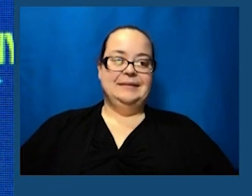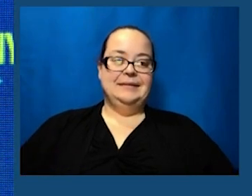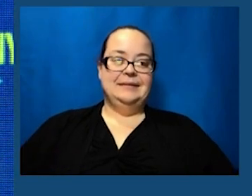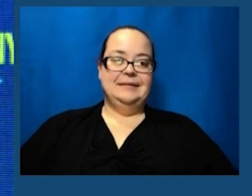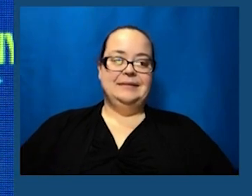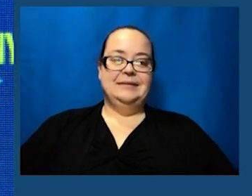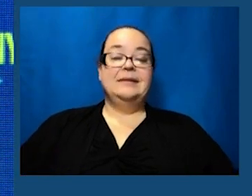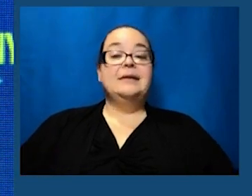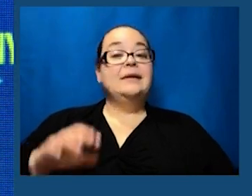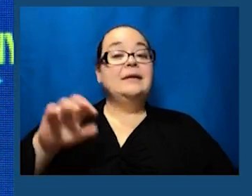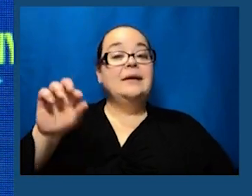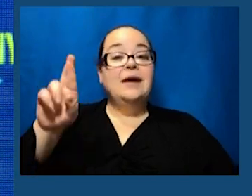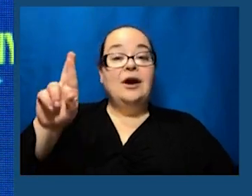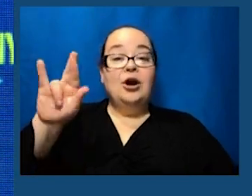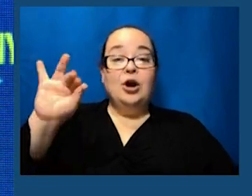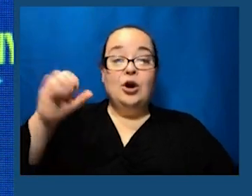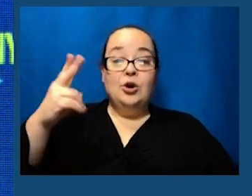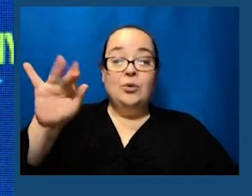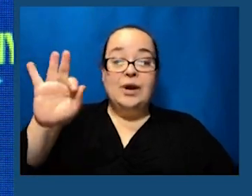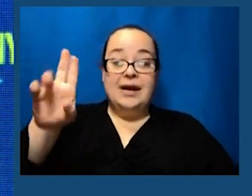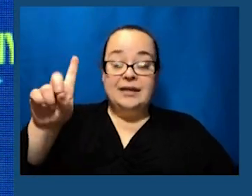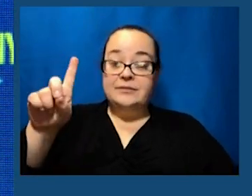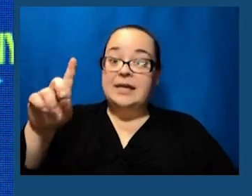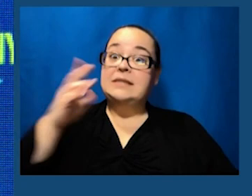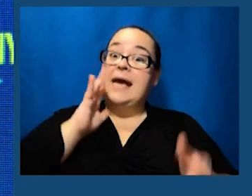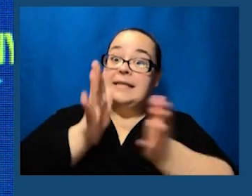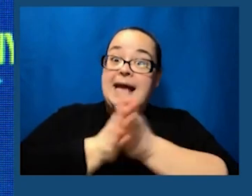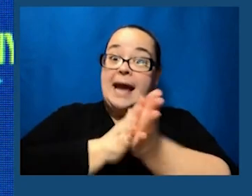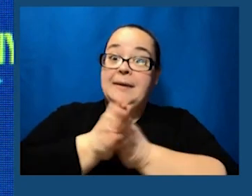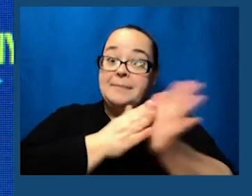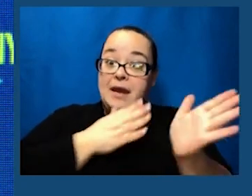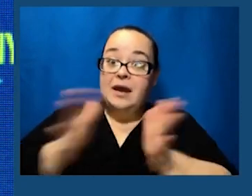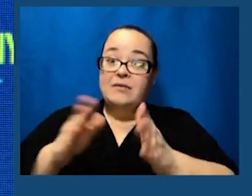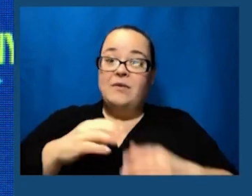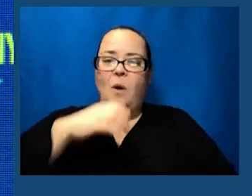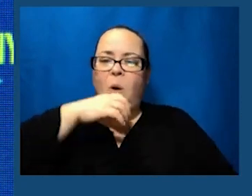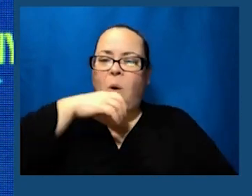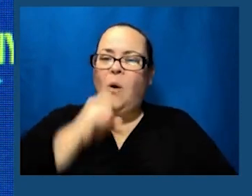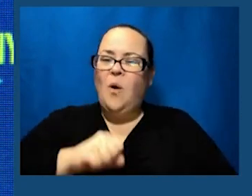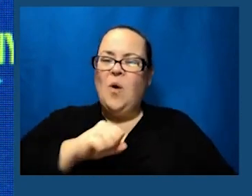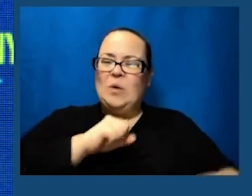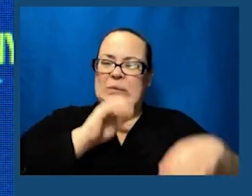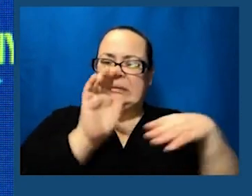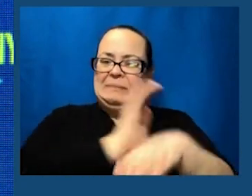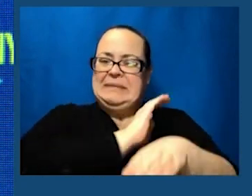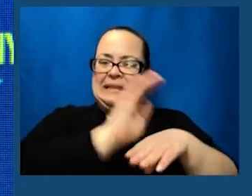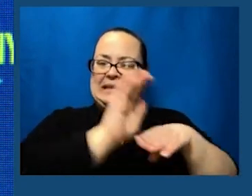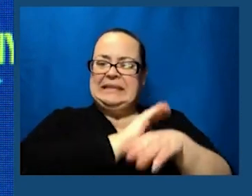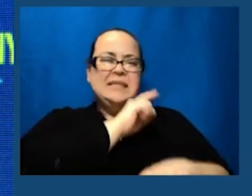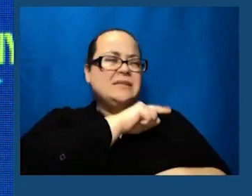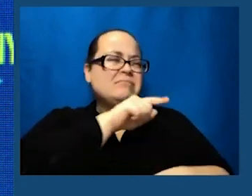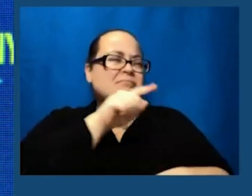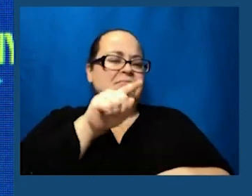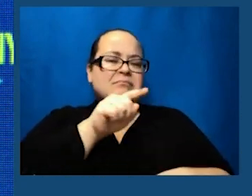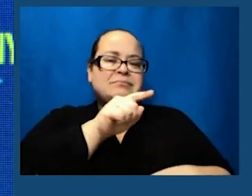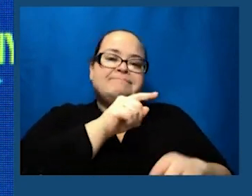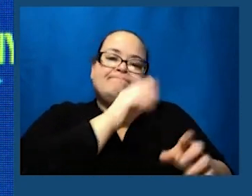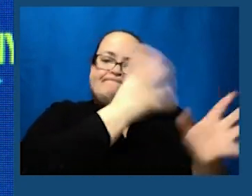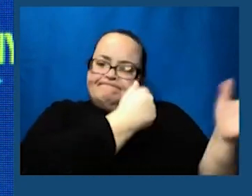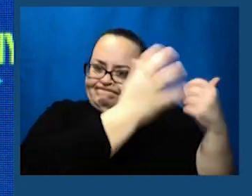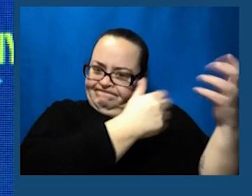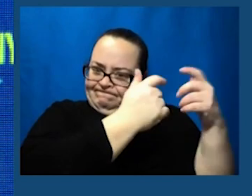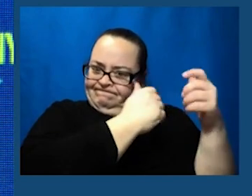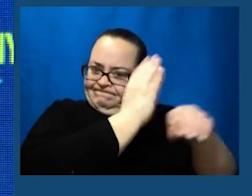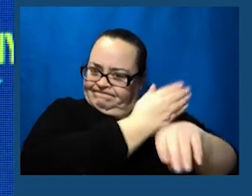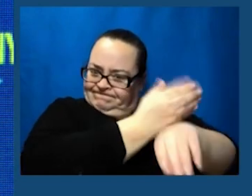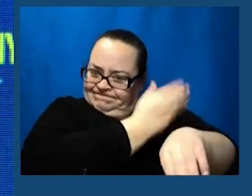Now, Richfield has ambitious plans to renovate old commercial spaces to create new housing, music to my ears, thank you, Richfield,